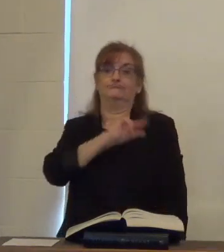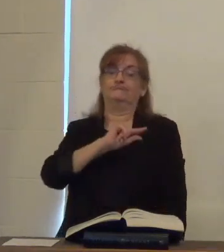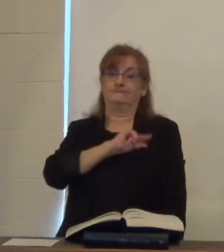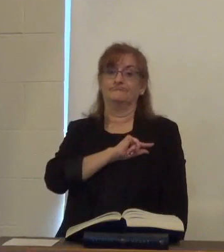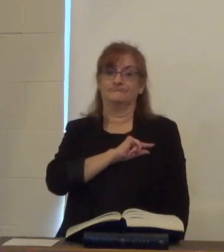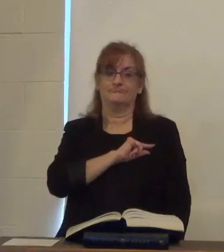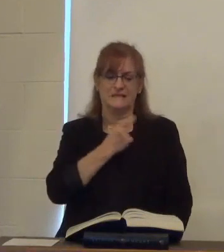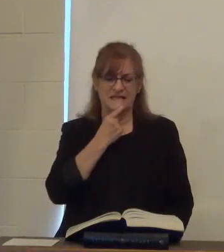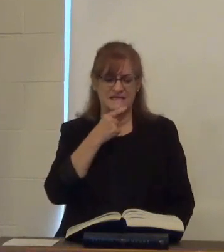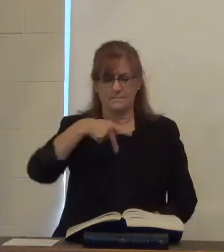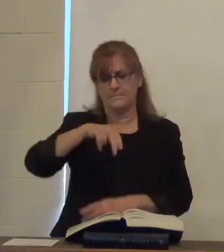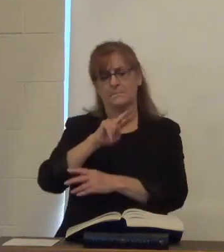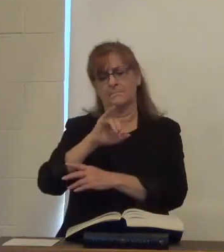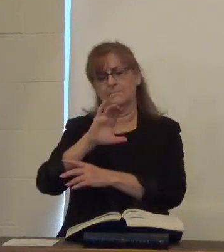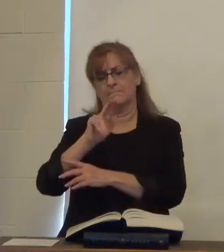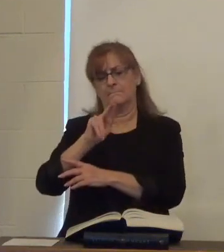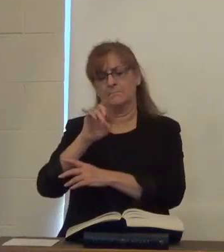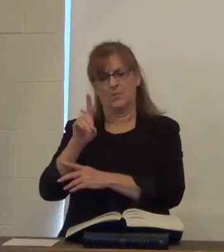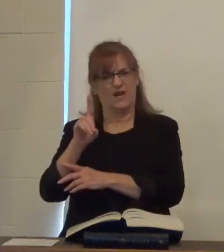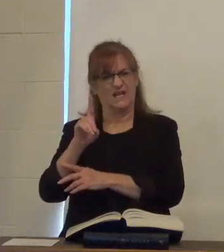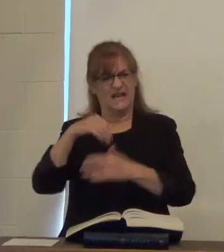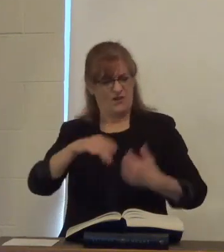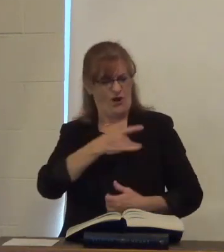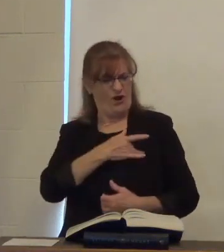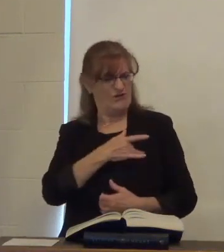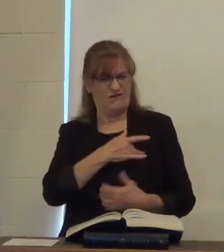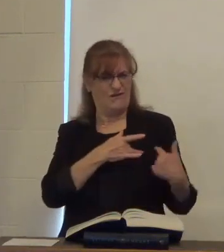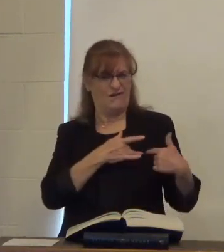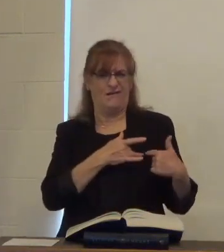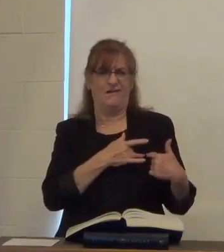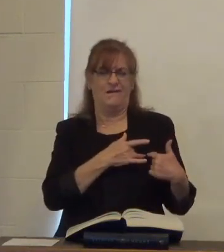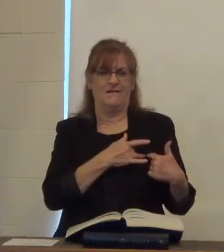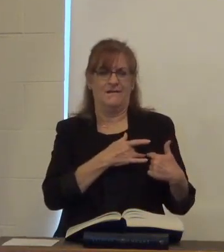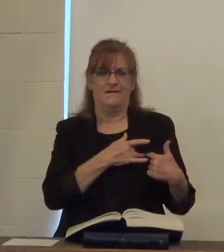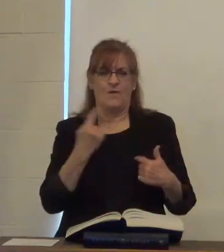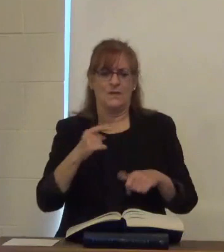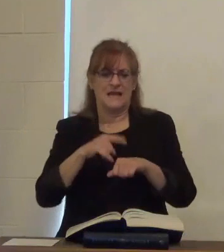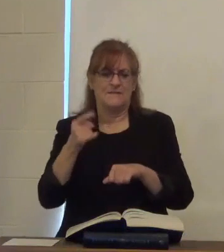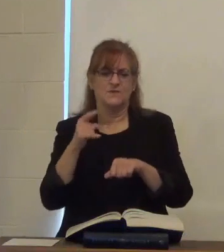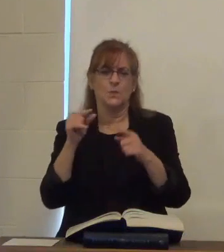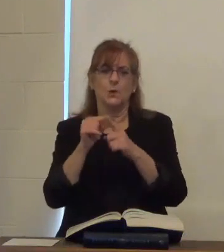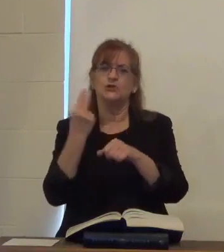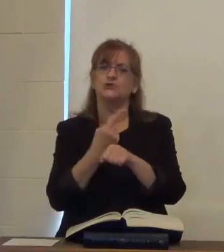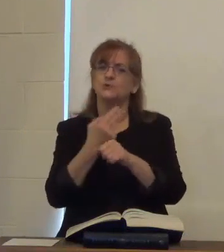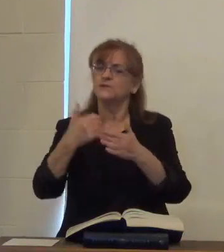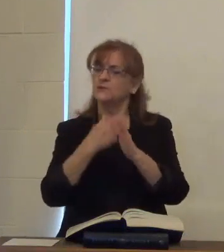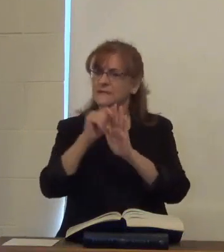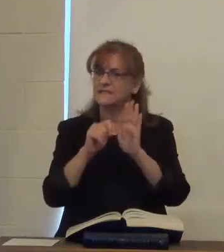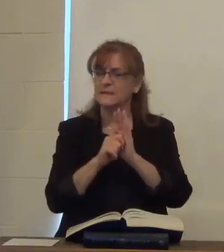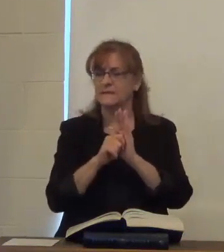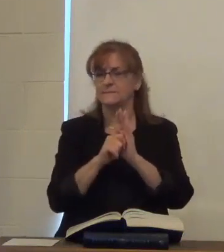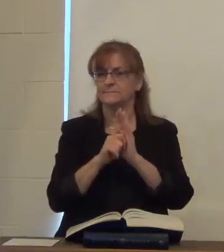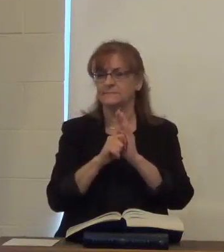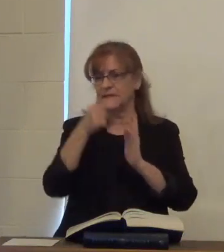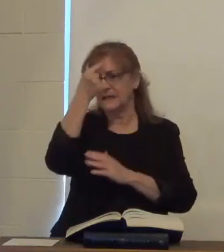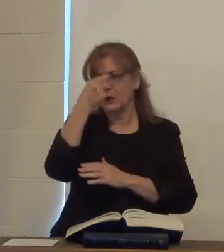were pricked in their heart. The word here is katanuso. It's the only time this word is used in the New Testament. Nuso, the second